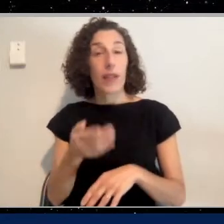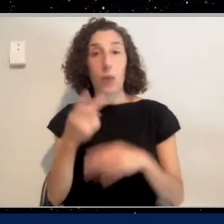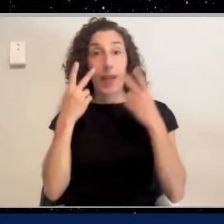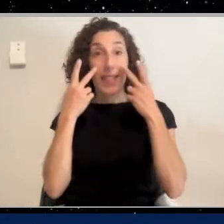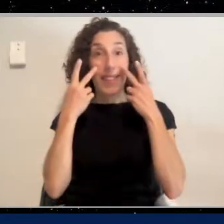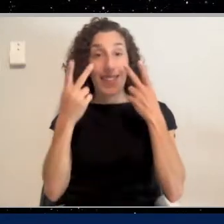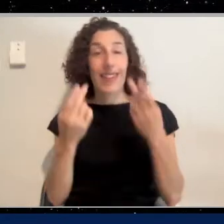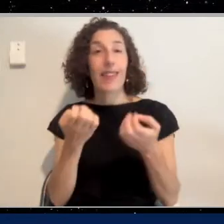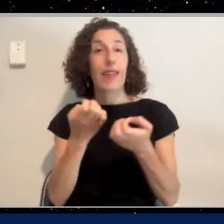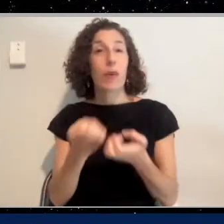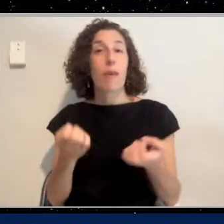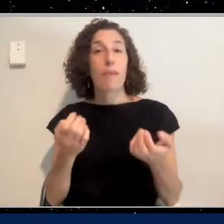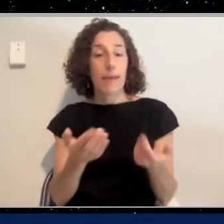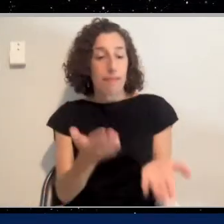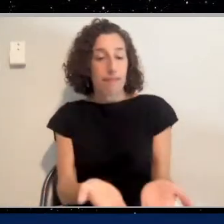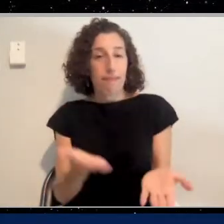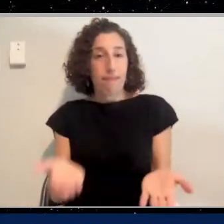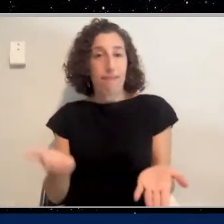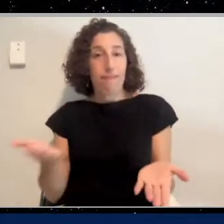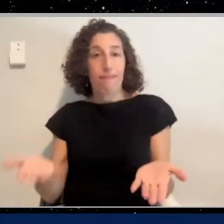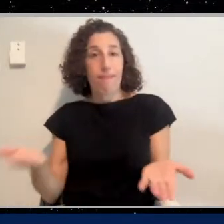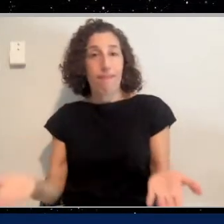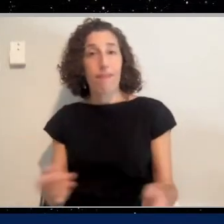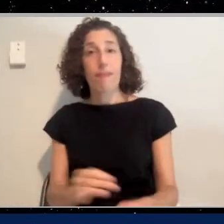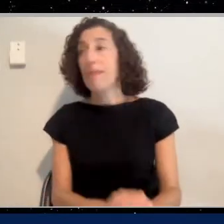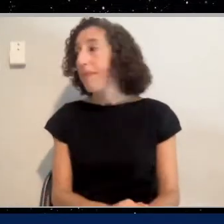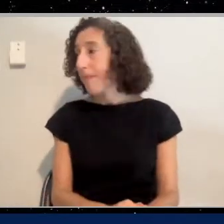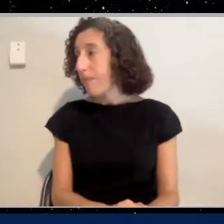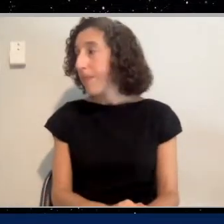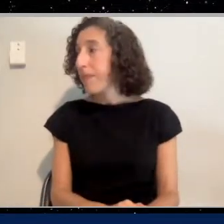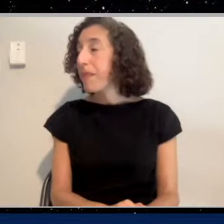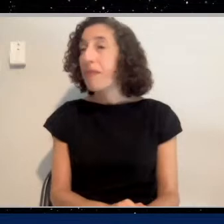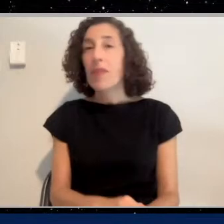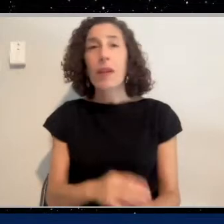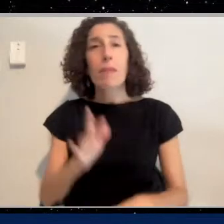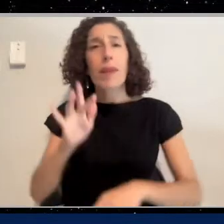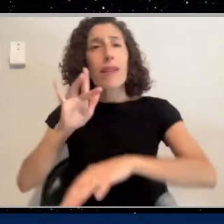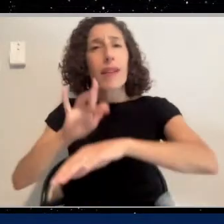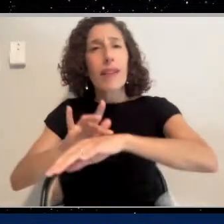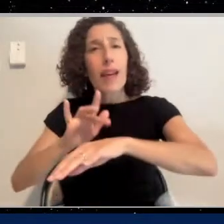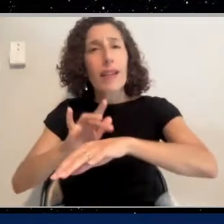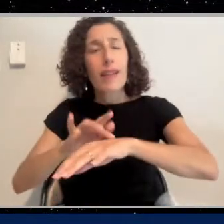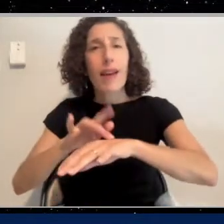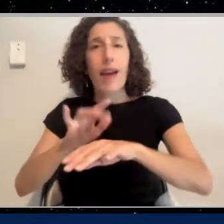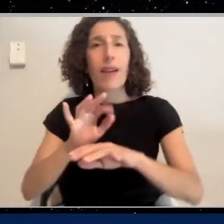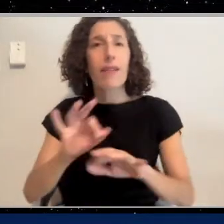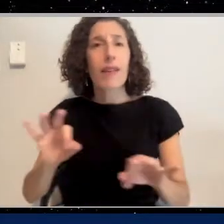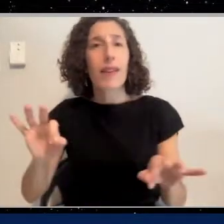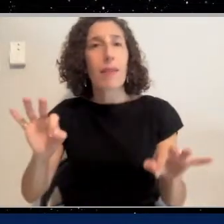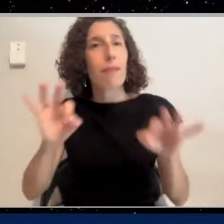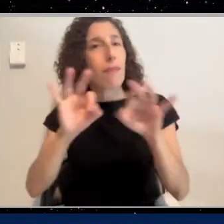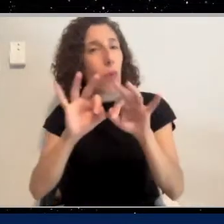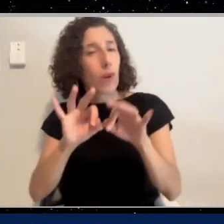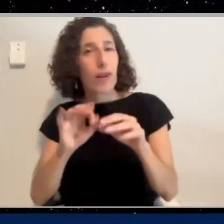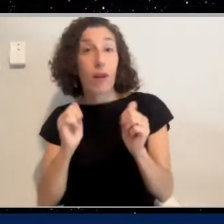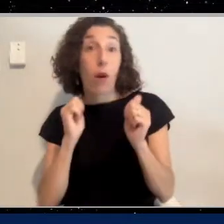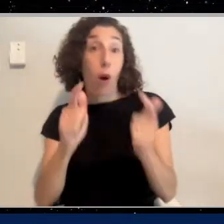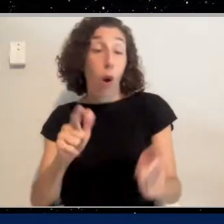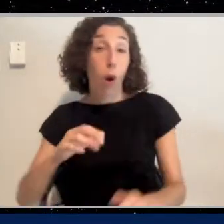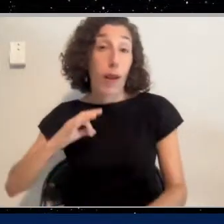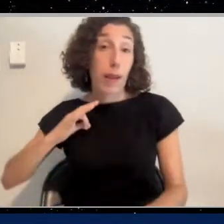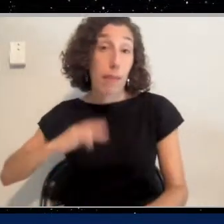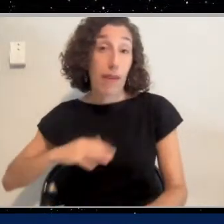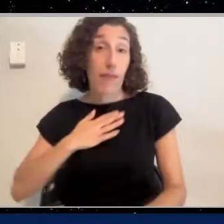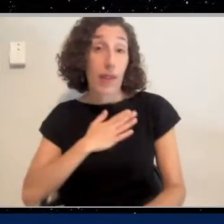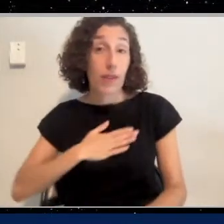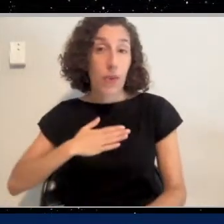where tactile is important, and also everyone, because who doesn't like touching stuff? Yeah, I mean, you're describing this to me, and I